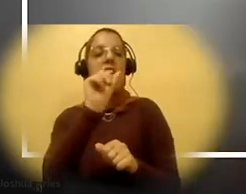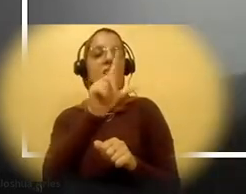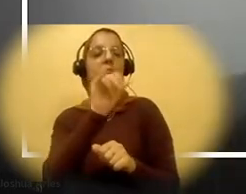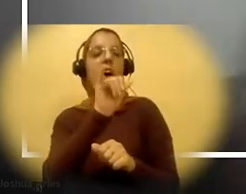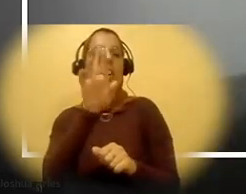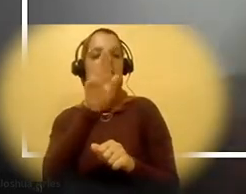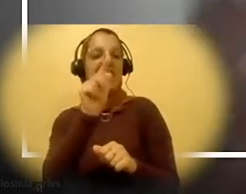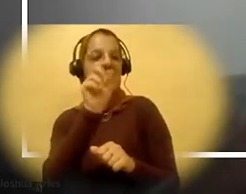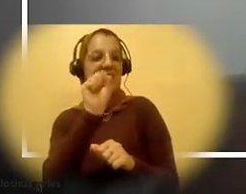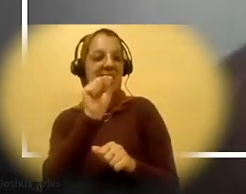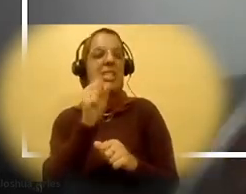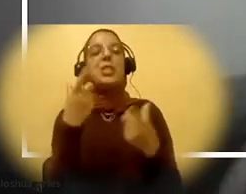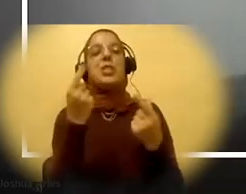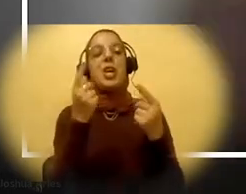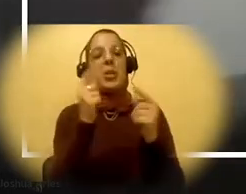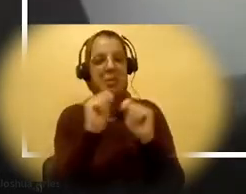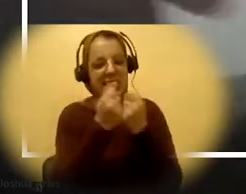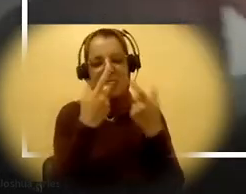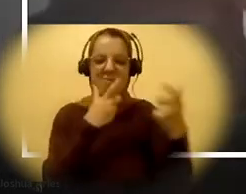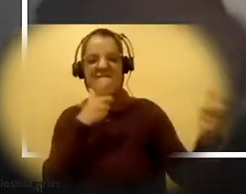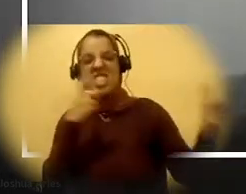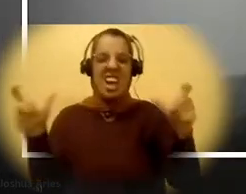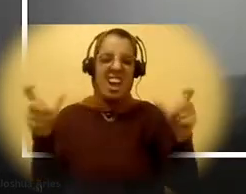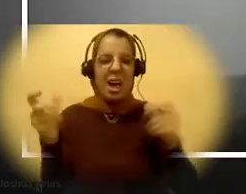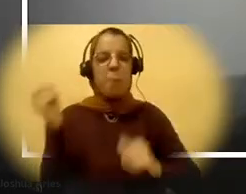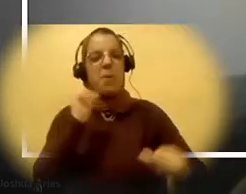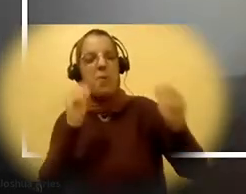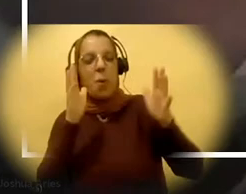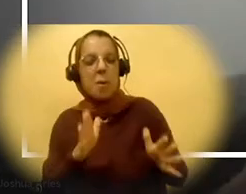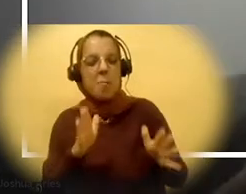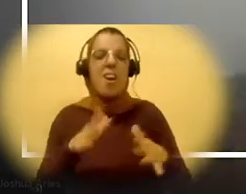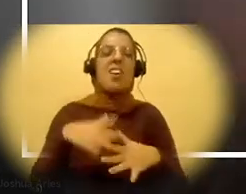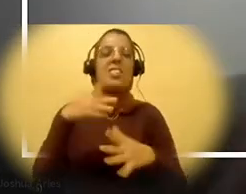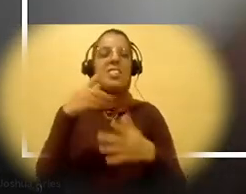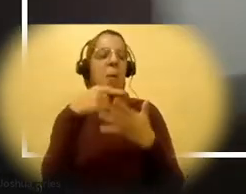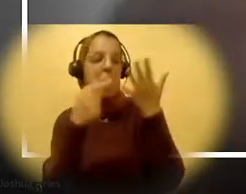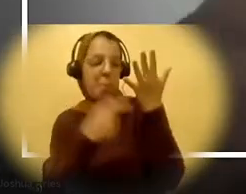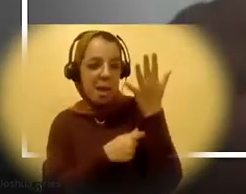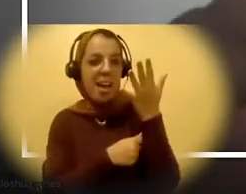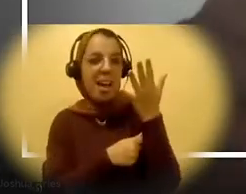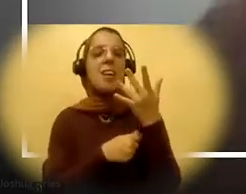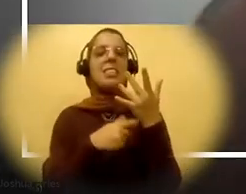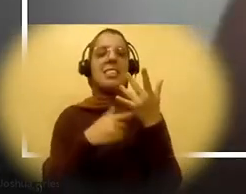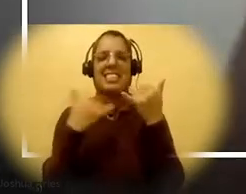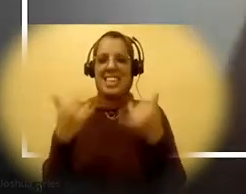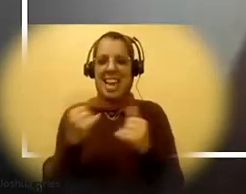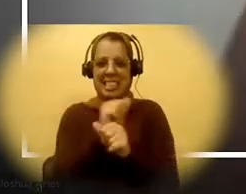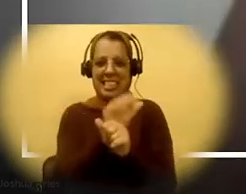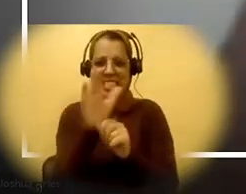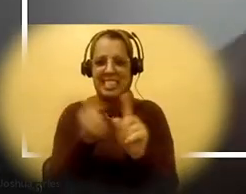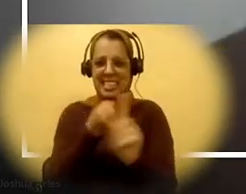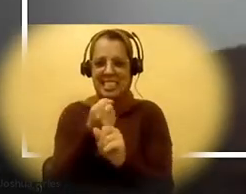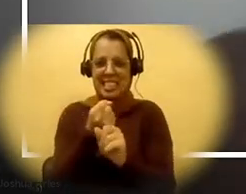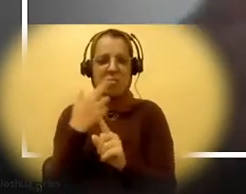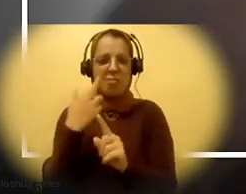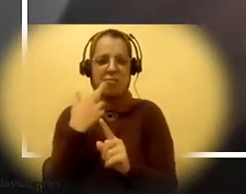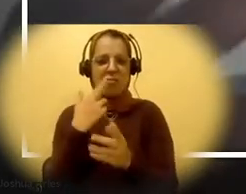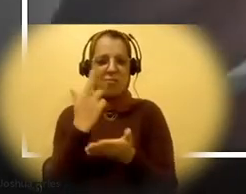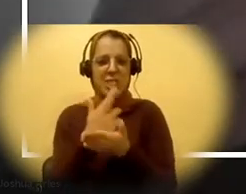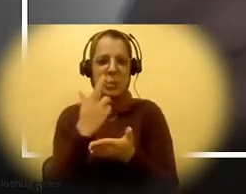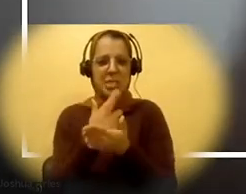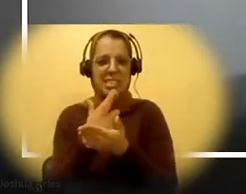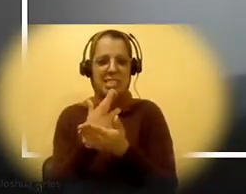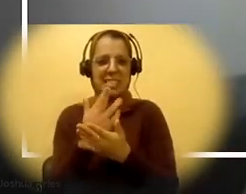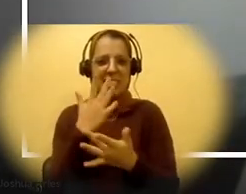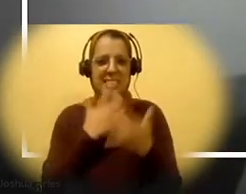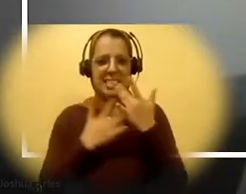like contact and being close to people. But when the pandemic hit, obviously we were kind of cut off with resources and everything. We're kind of forced to like, you know, work with